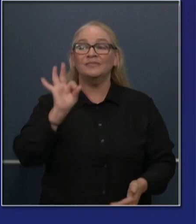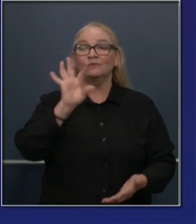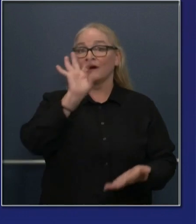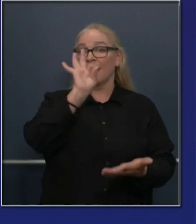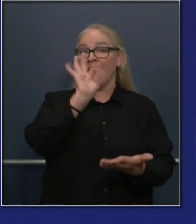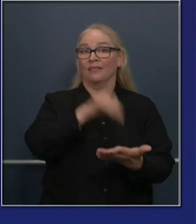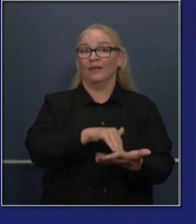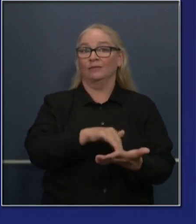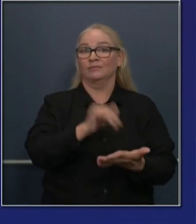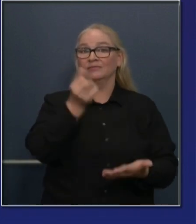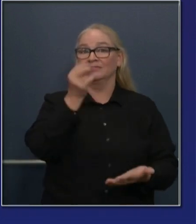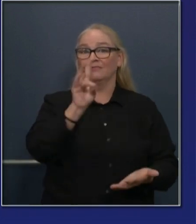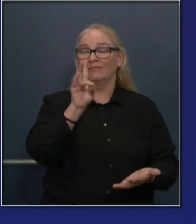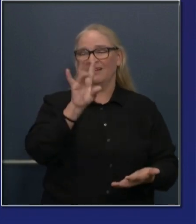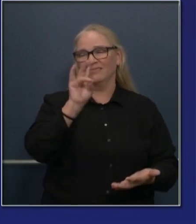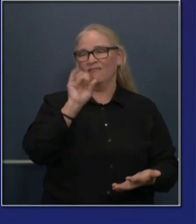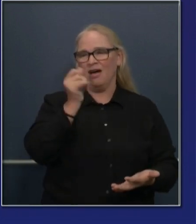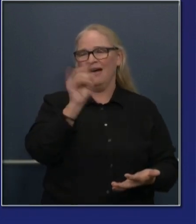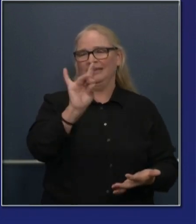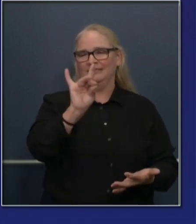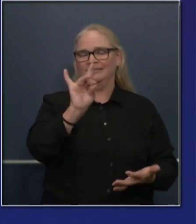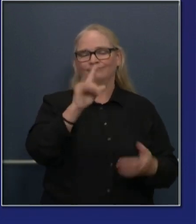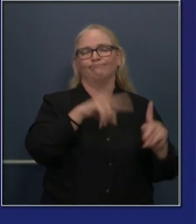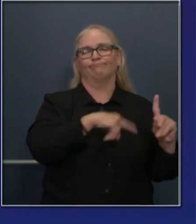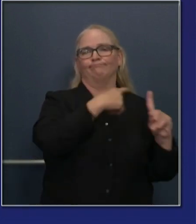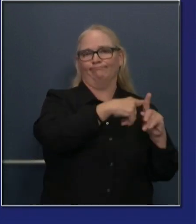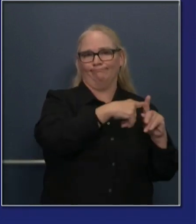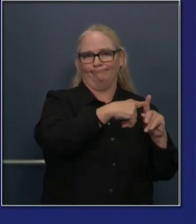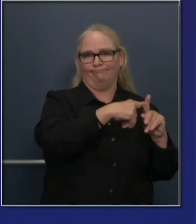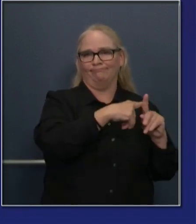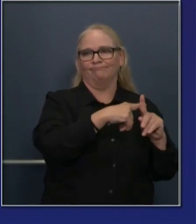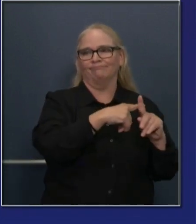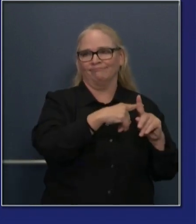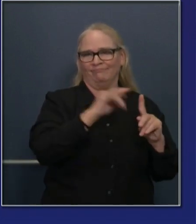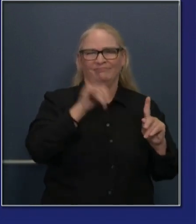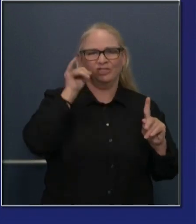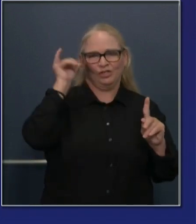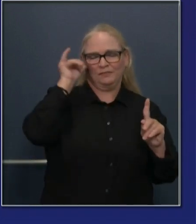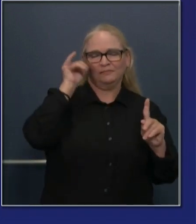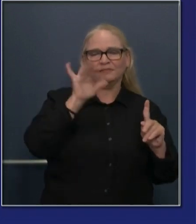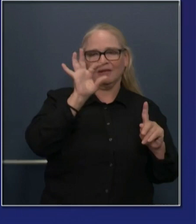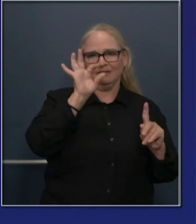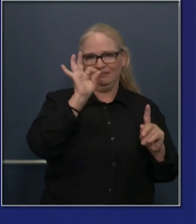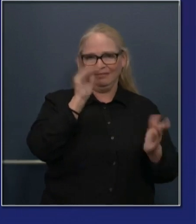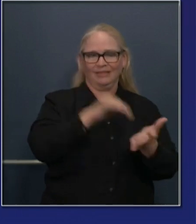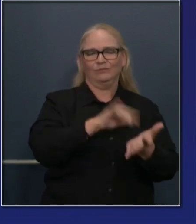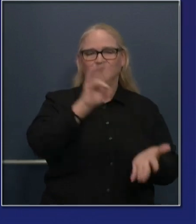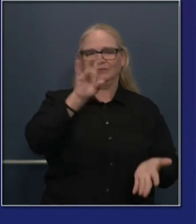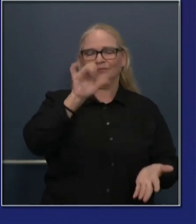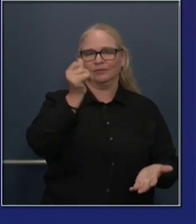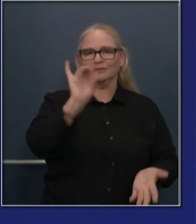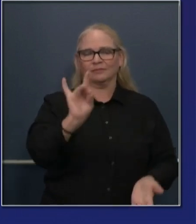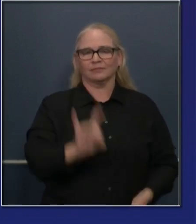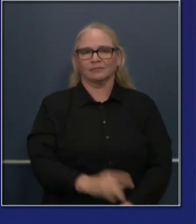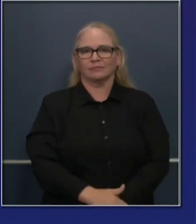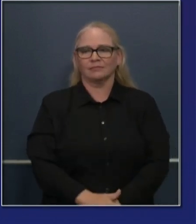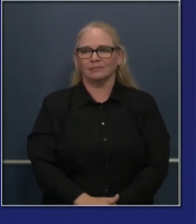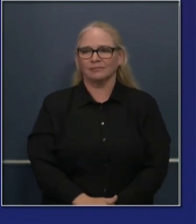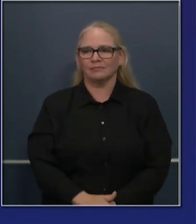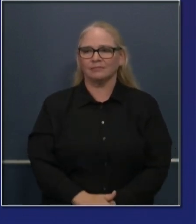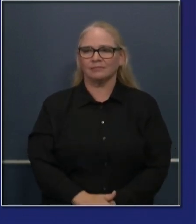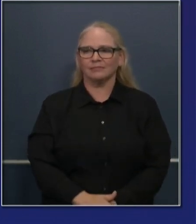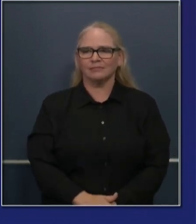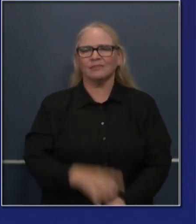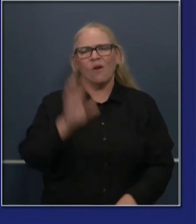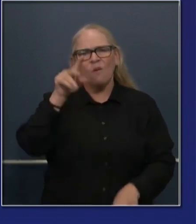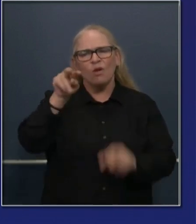9,718 individuals tested positive for COVID-19. As I said, while many look to the day-to-day, we tend to look at some of